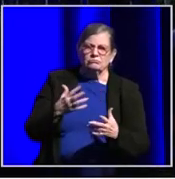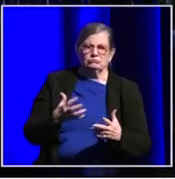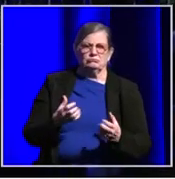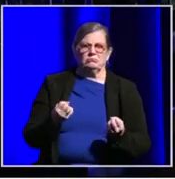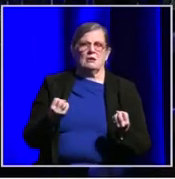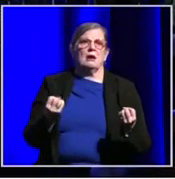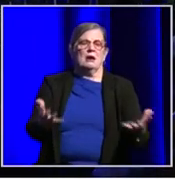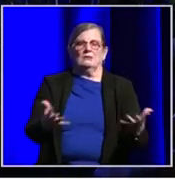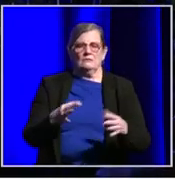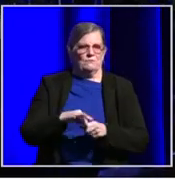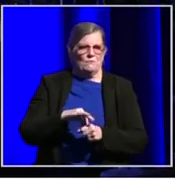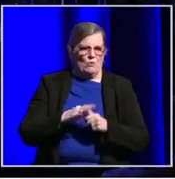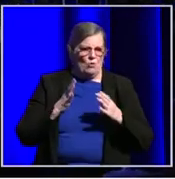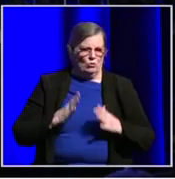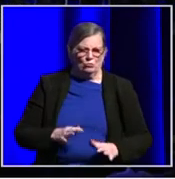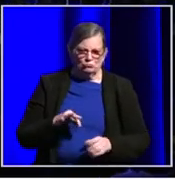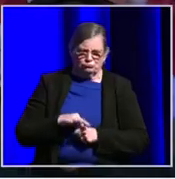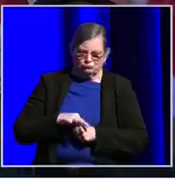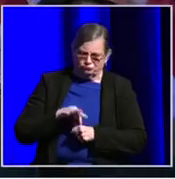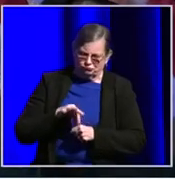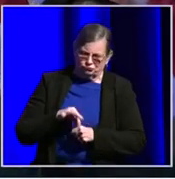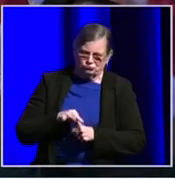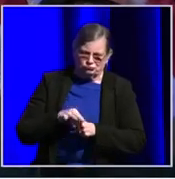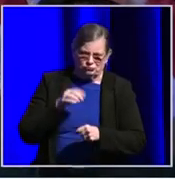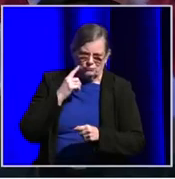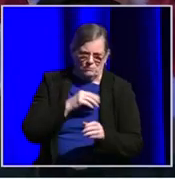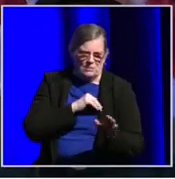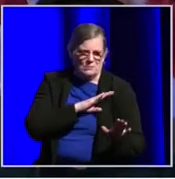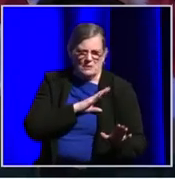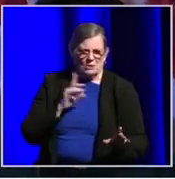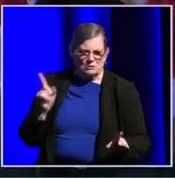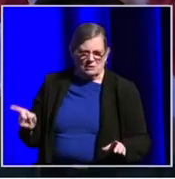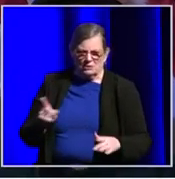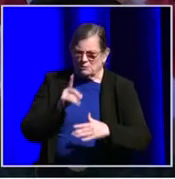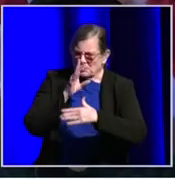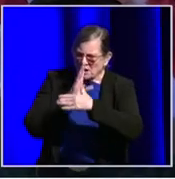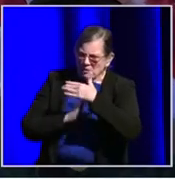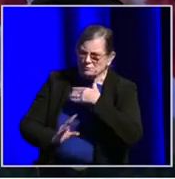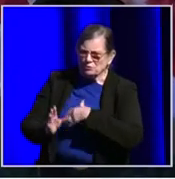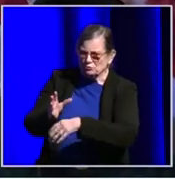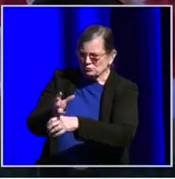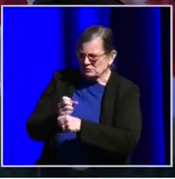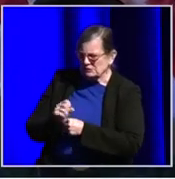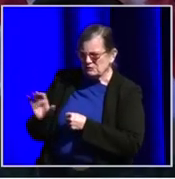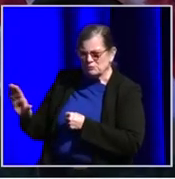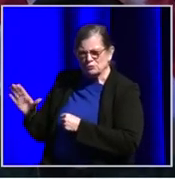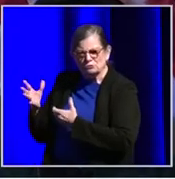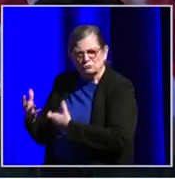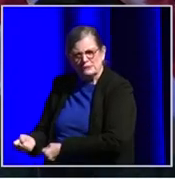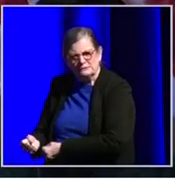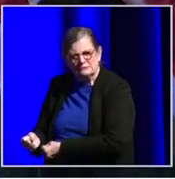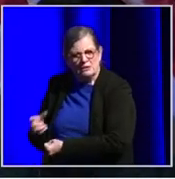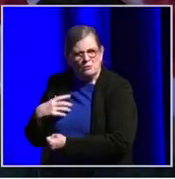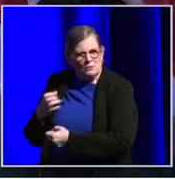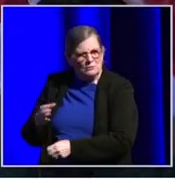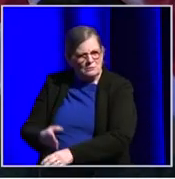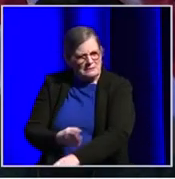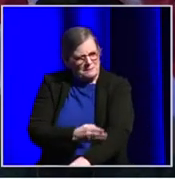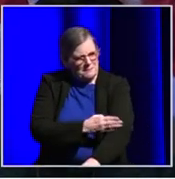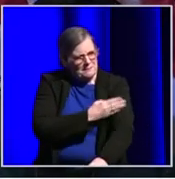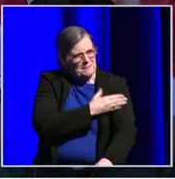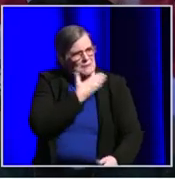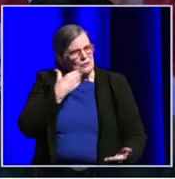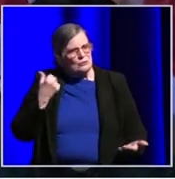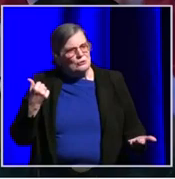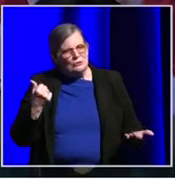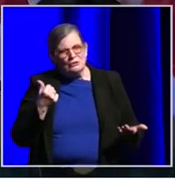next 4 years, I'm humbled to have your trust, but humbled also to do better. I believe the government should be an